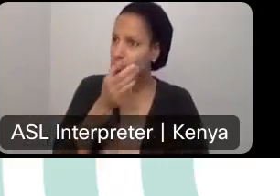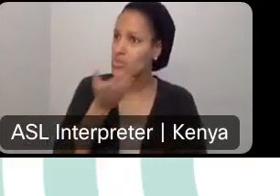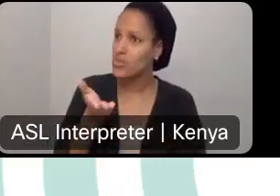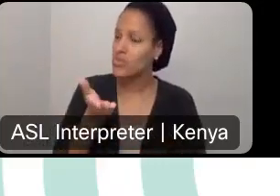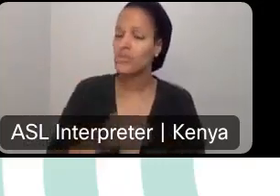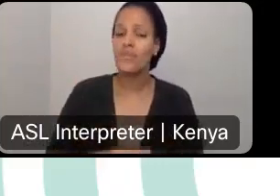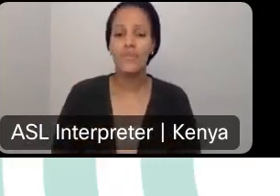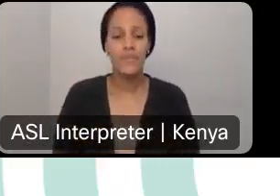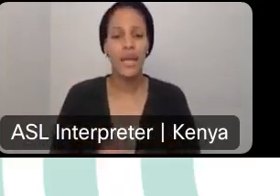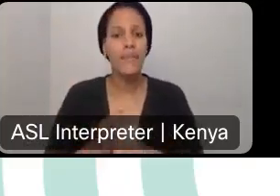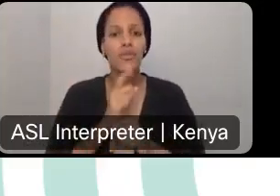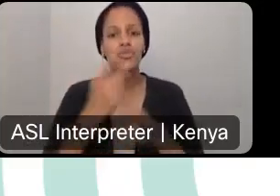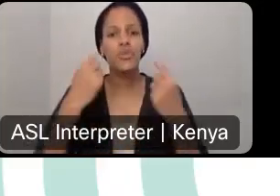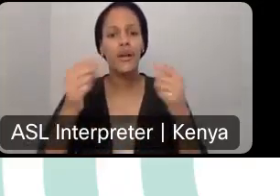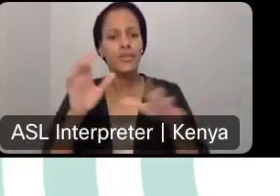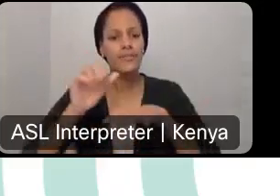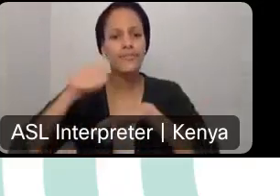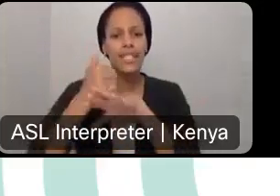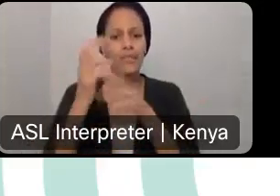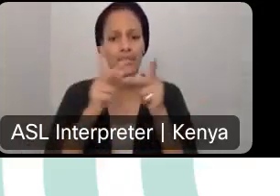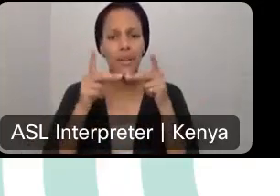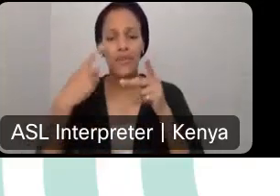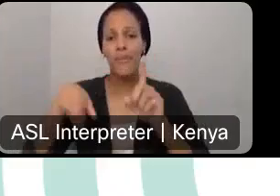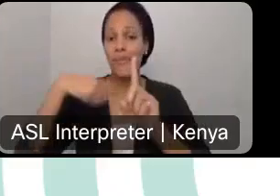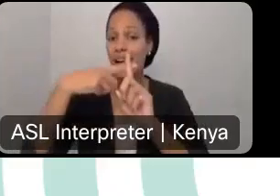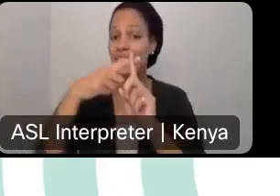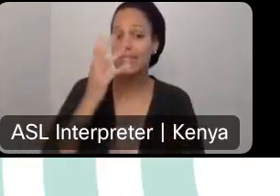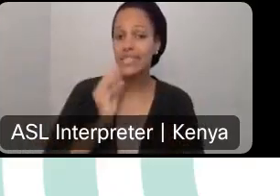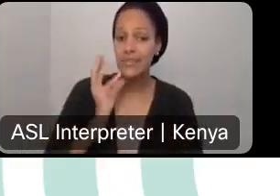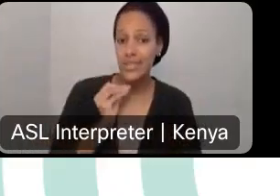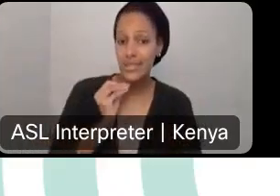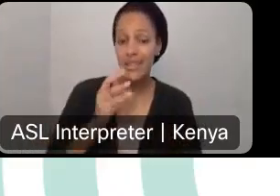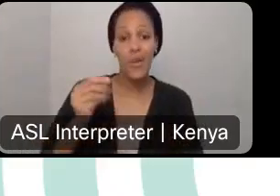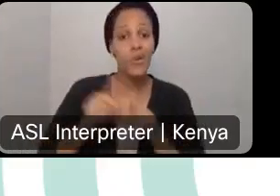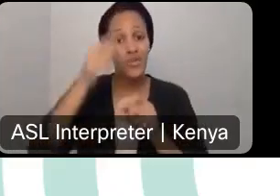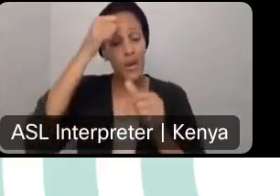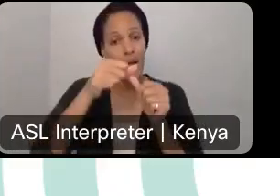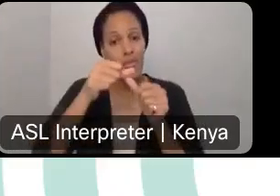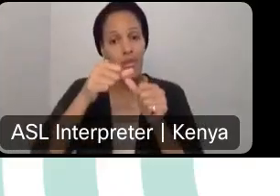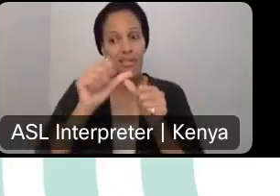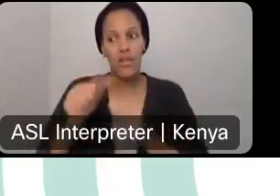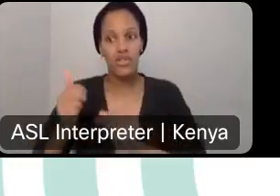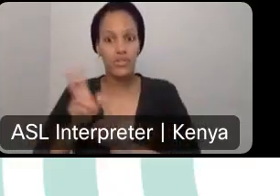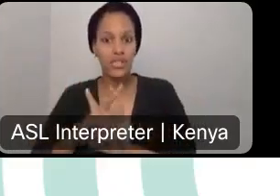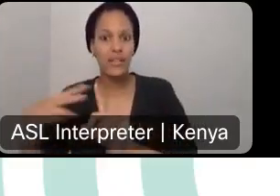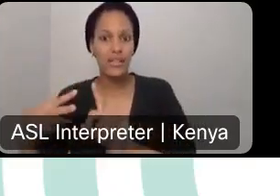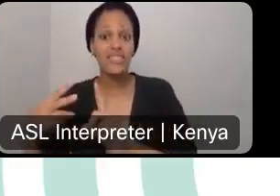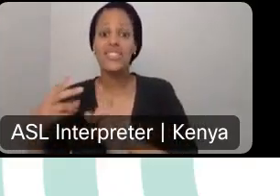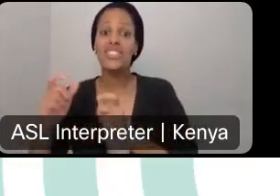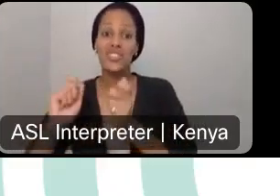create space for positive experiences and remember that alternative perceptions are dynamic and